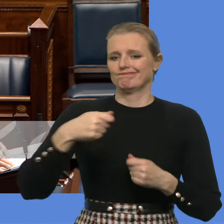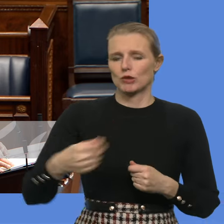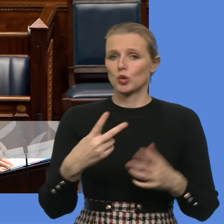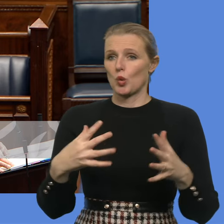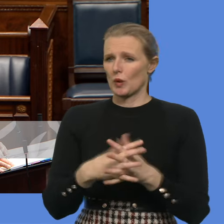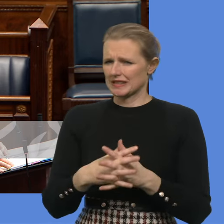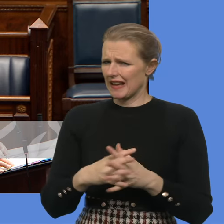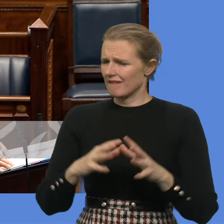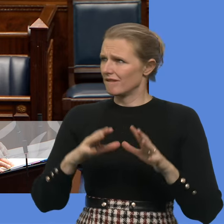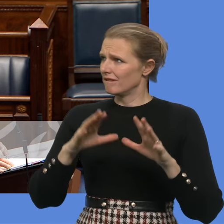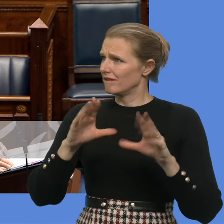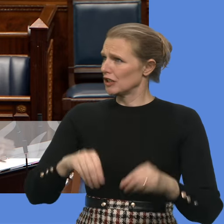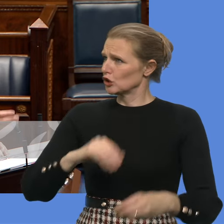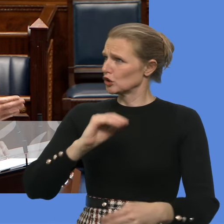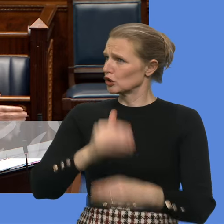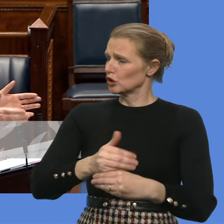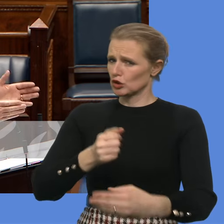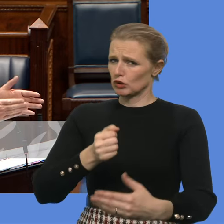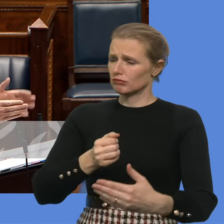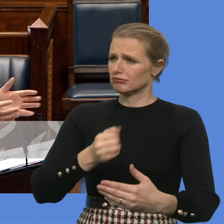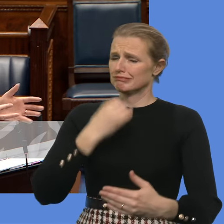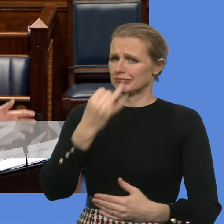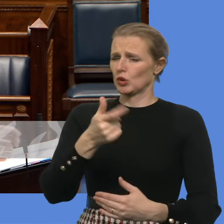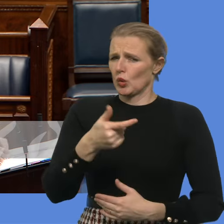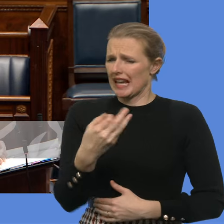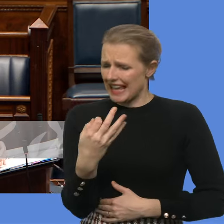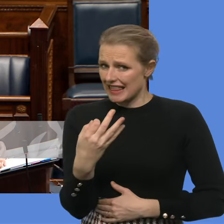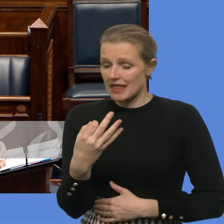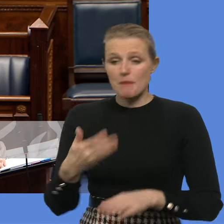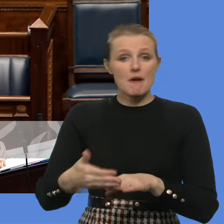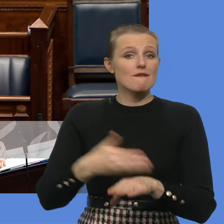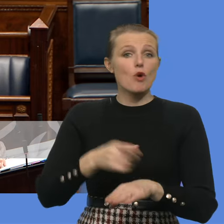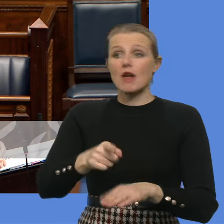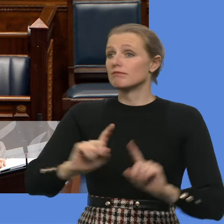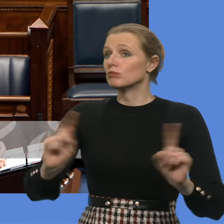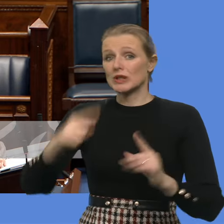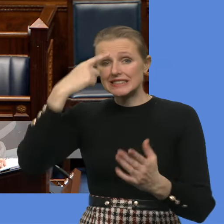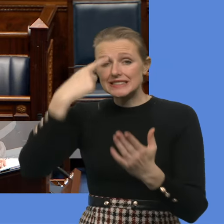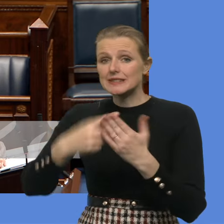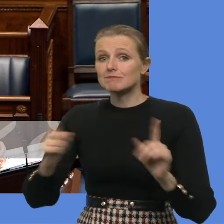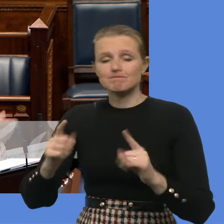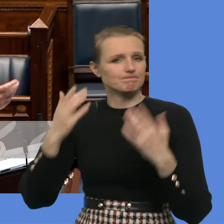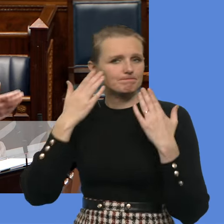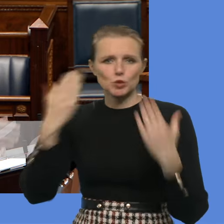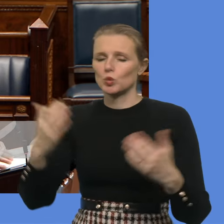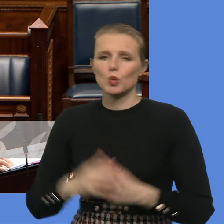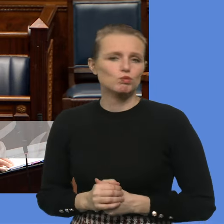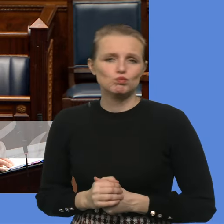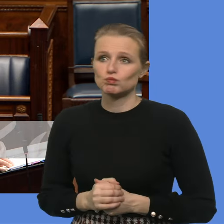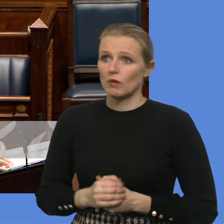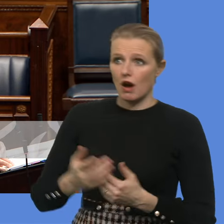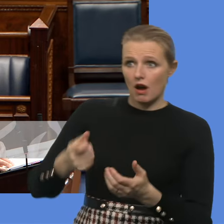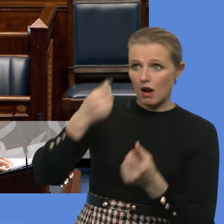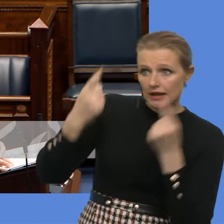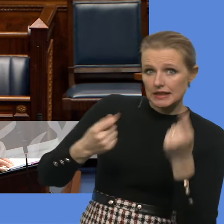I think on the 28th. And we have no insight in before that as to what decisions may be or propositions may be put on